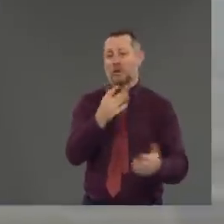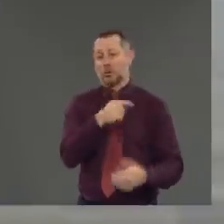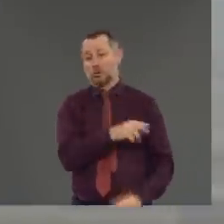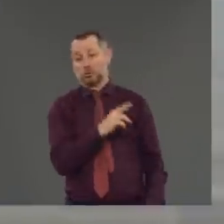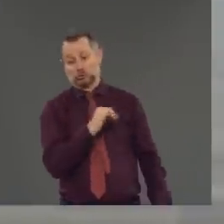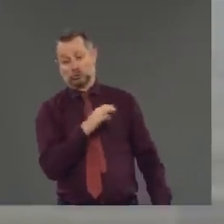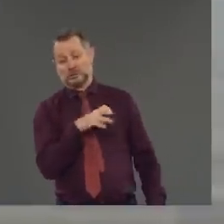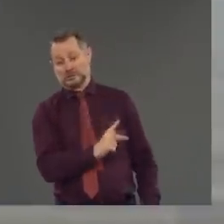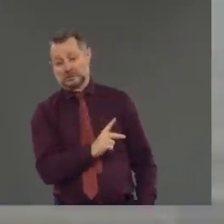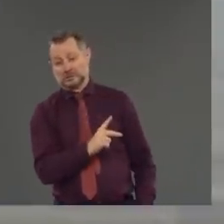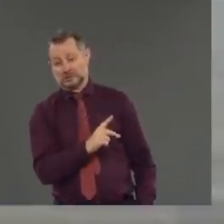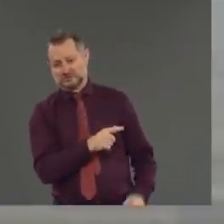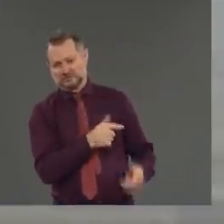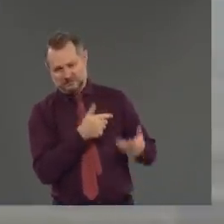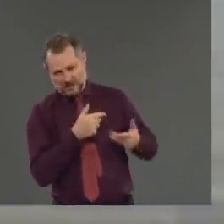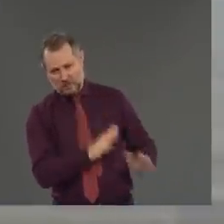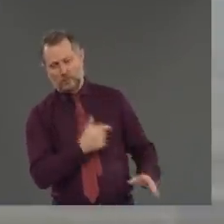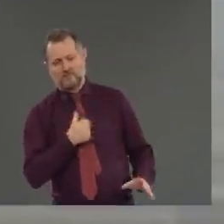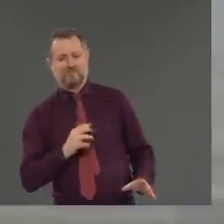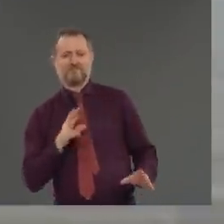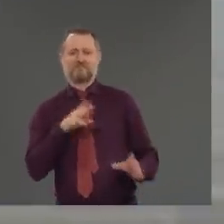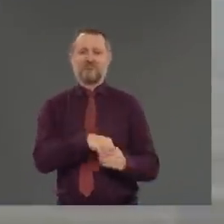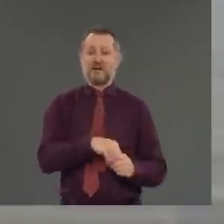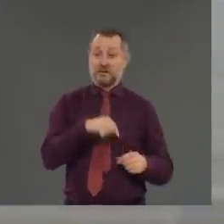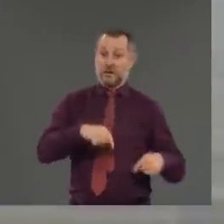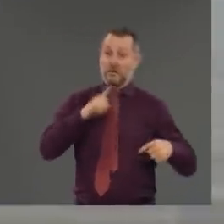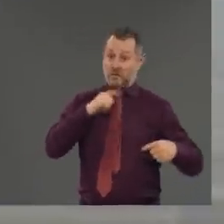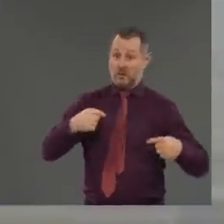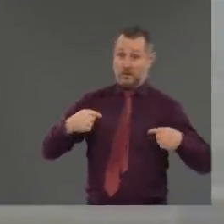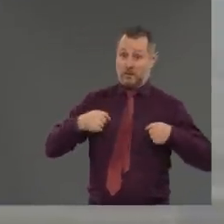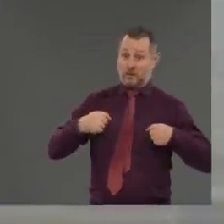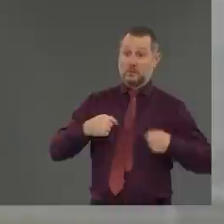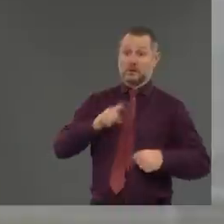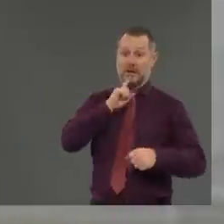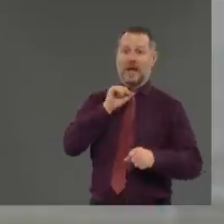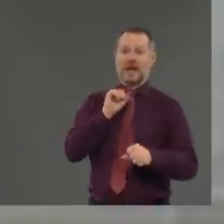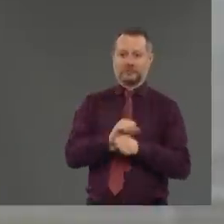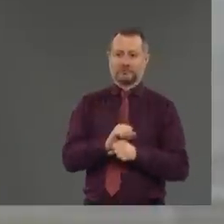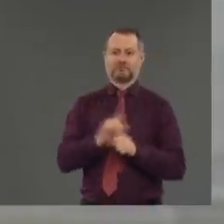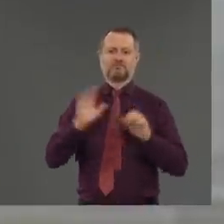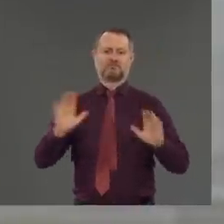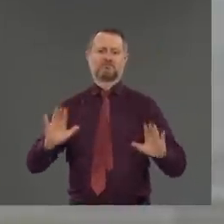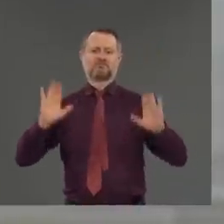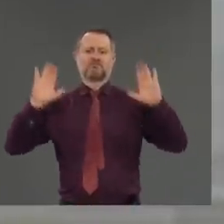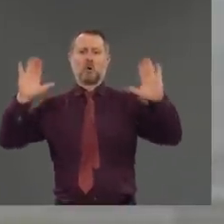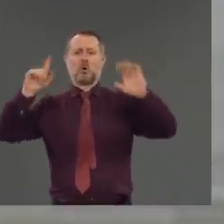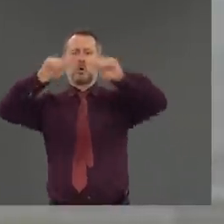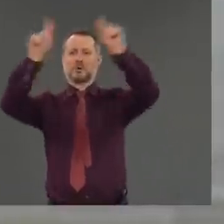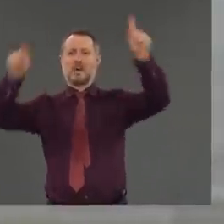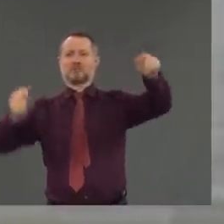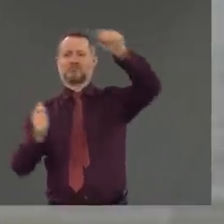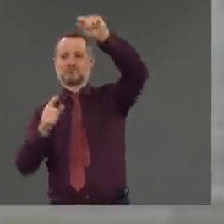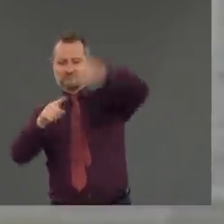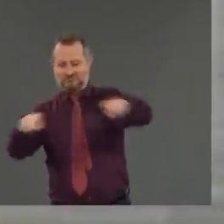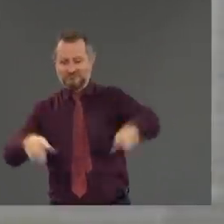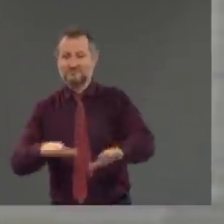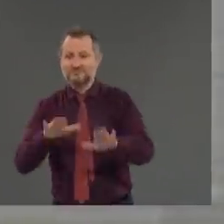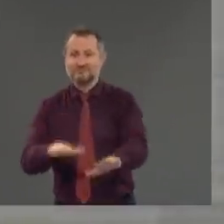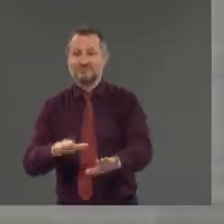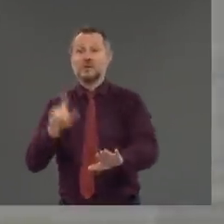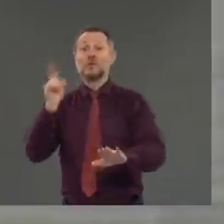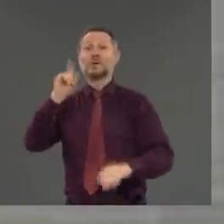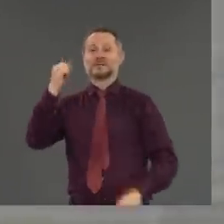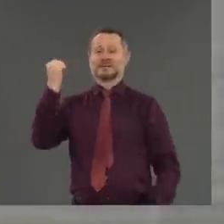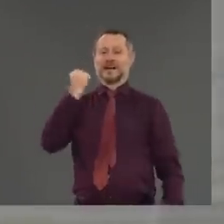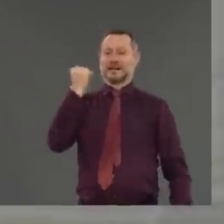involved. I actually installed the mosaic here personally. I did it on Saturday afternoons and evenings on